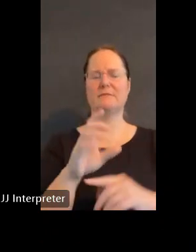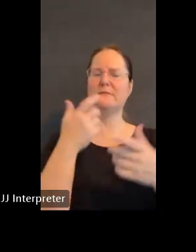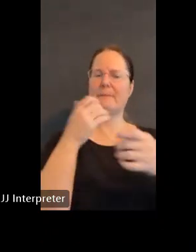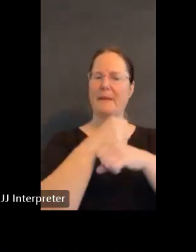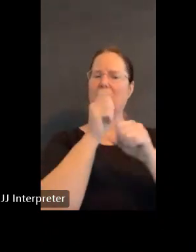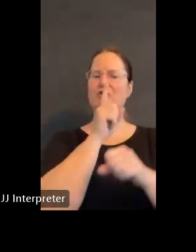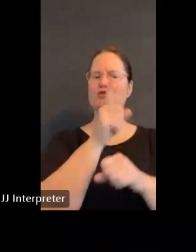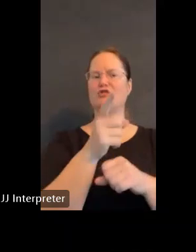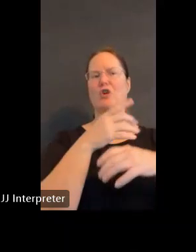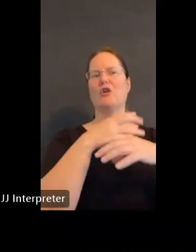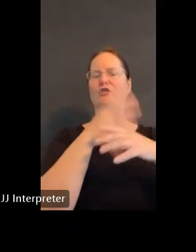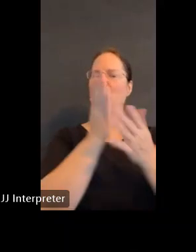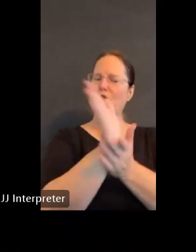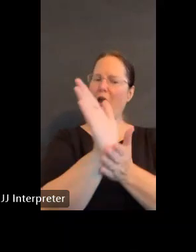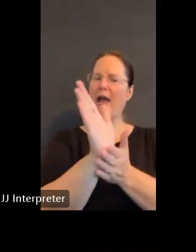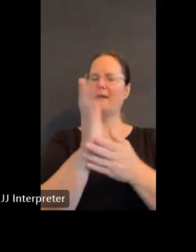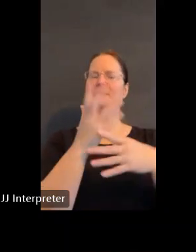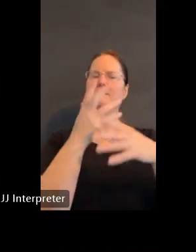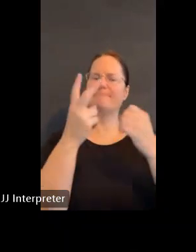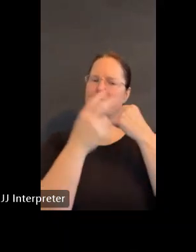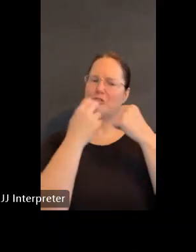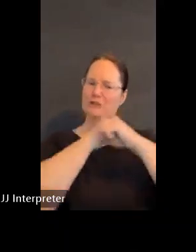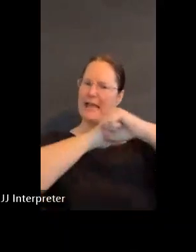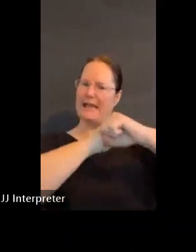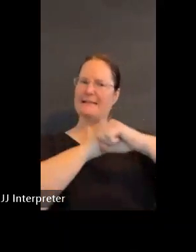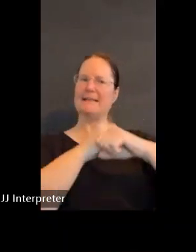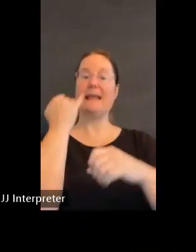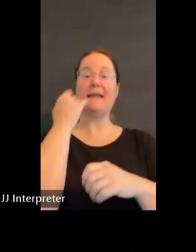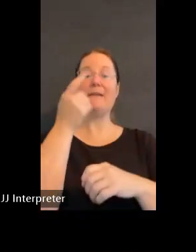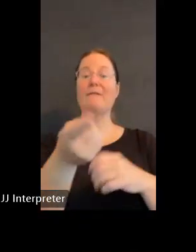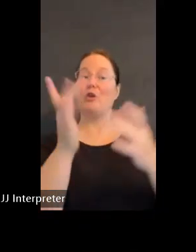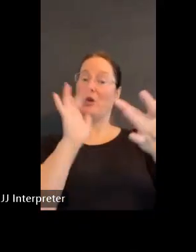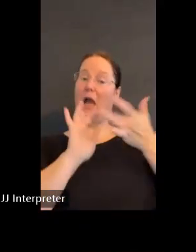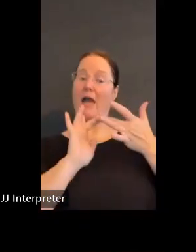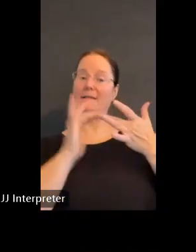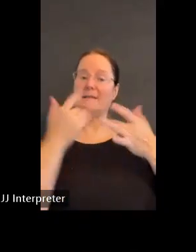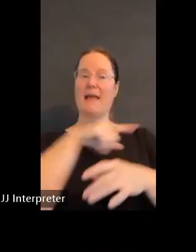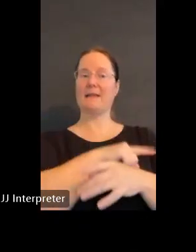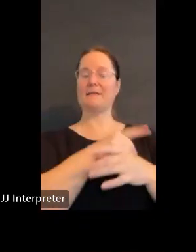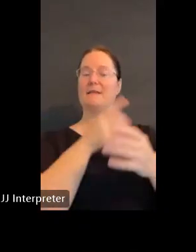And if you contact PHRC, you can file a complaint.